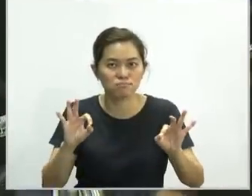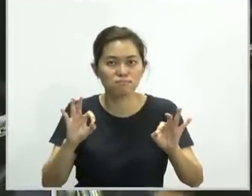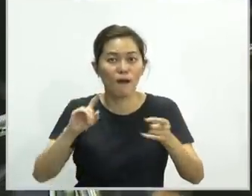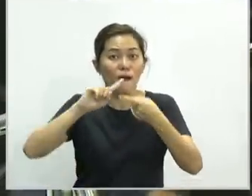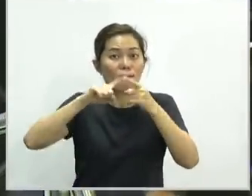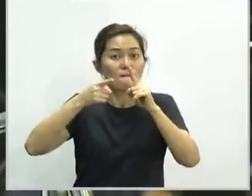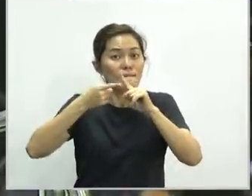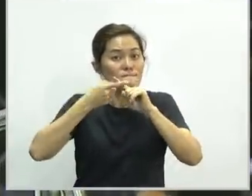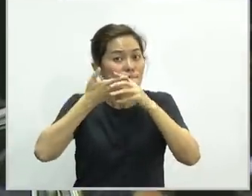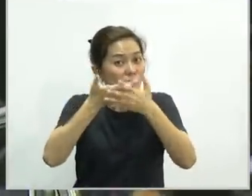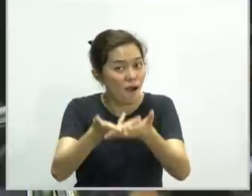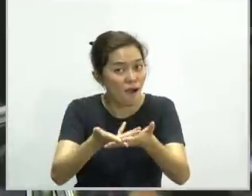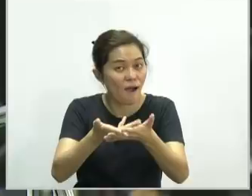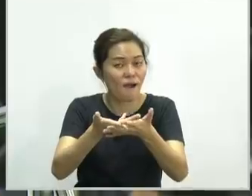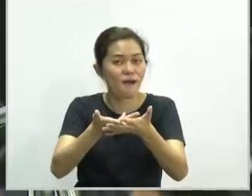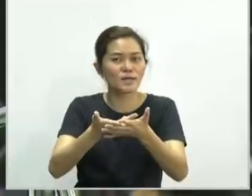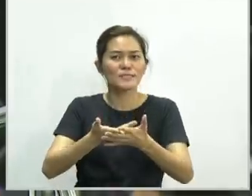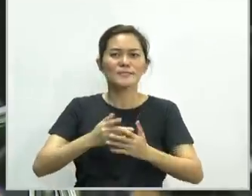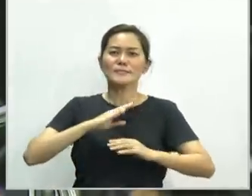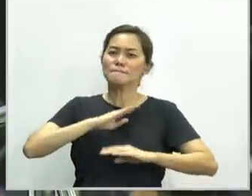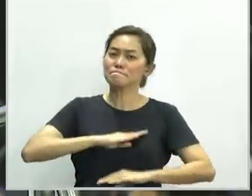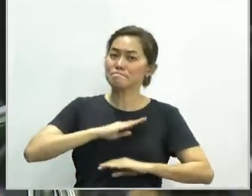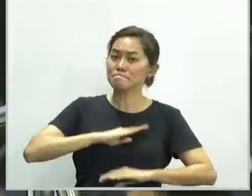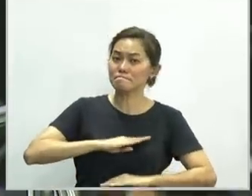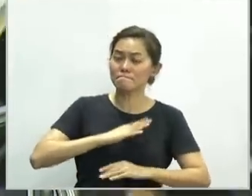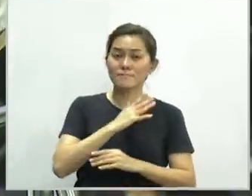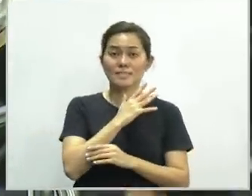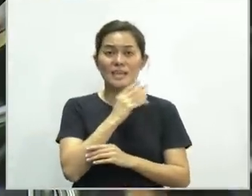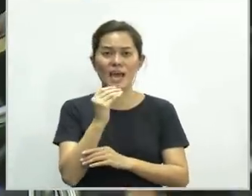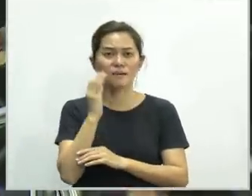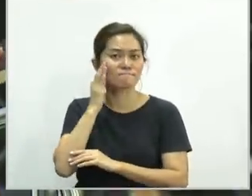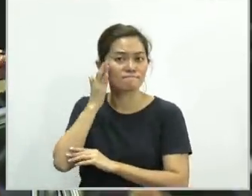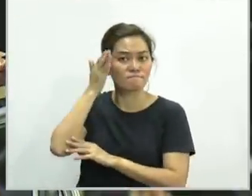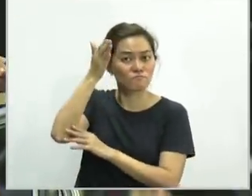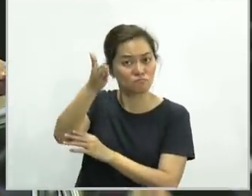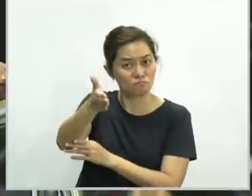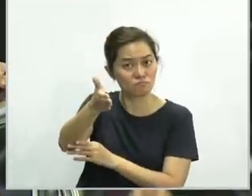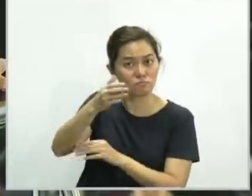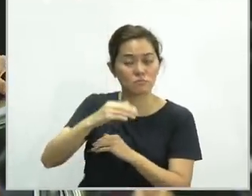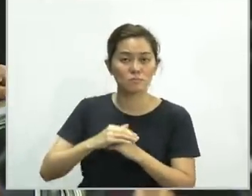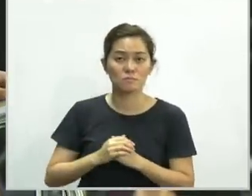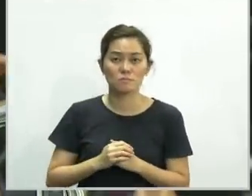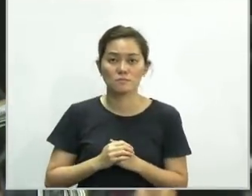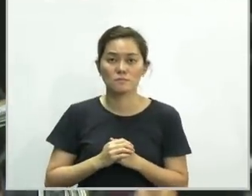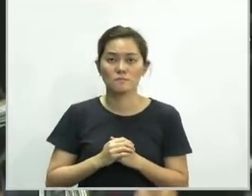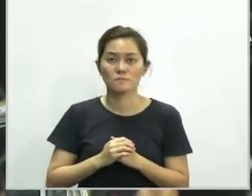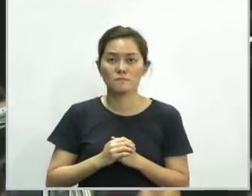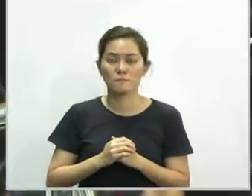friendship, fulfillment, and a future.